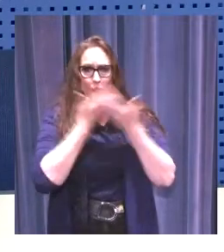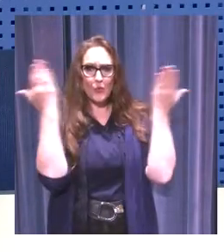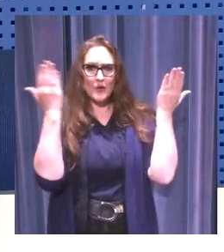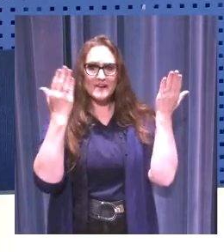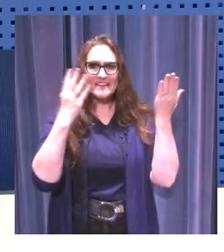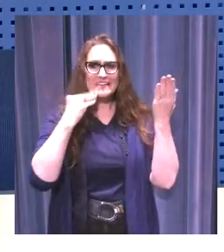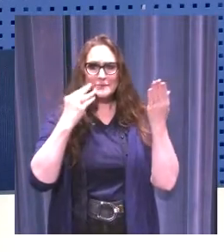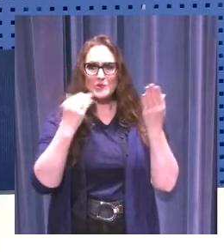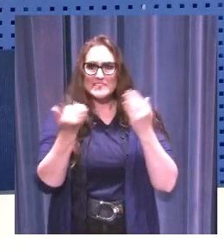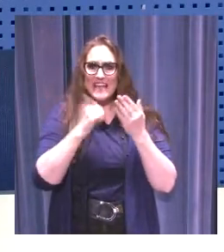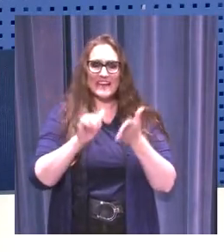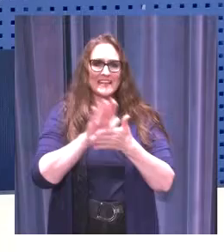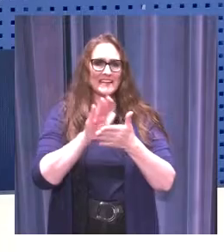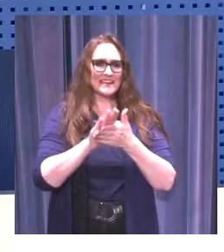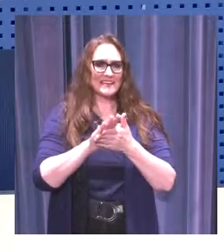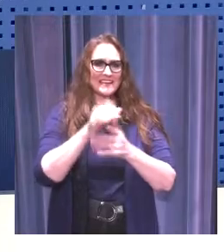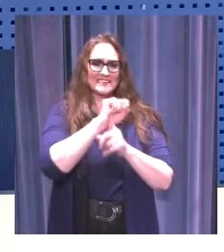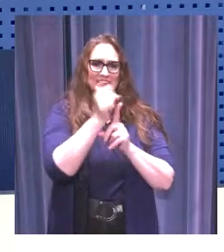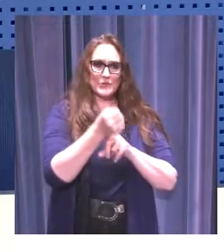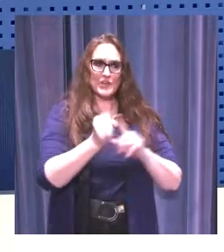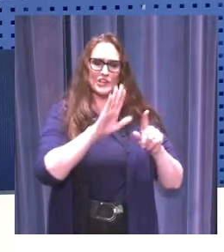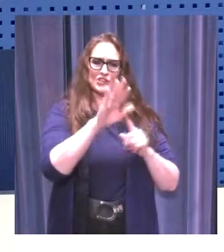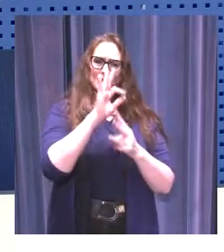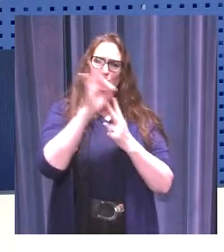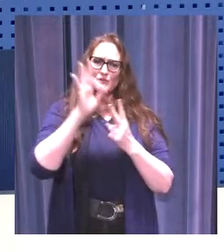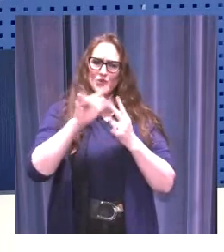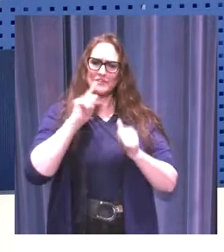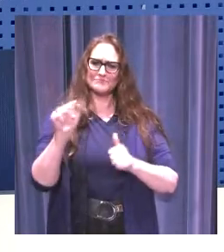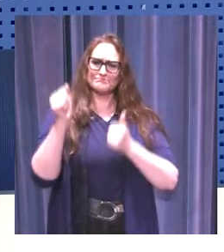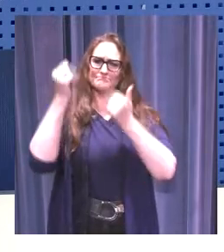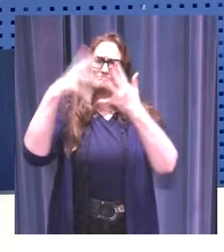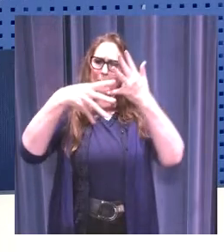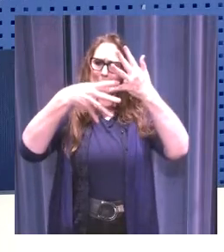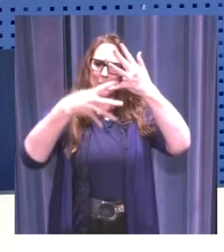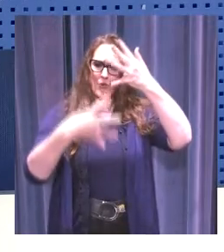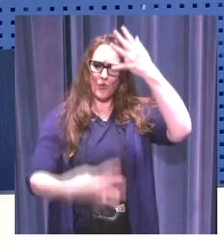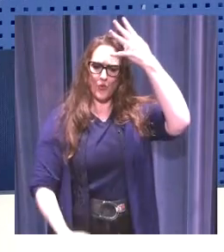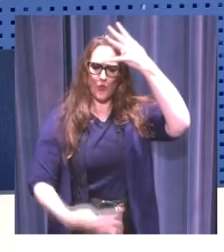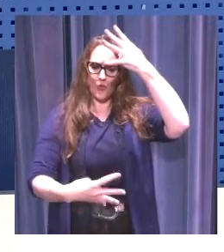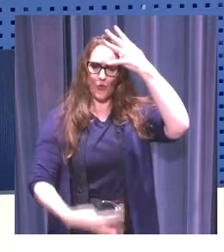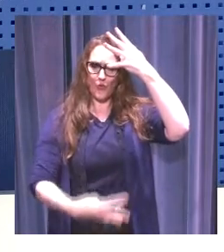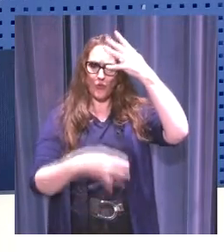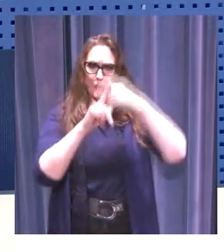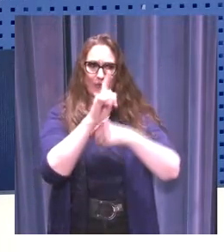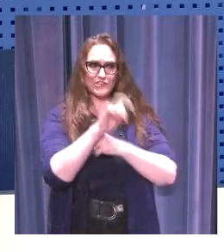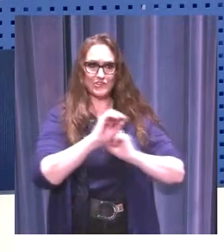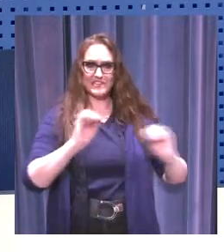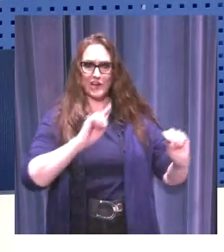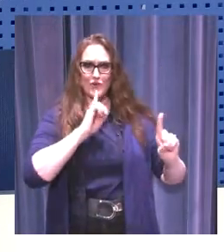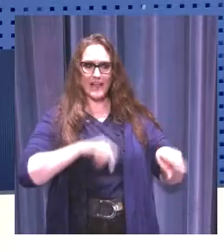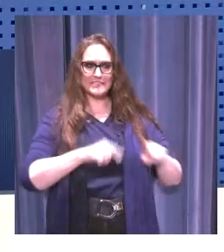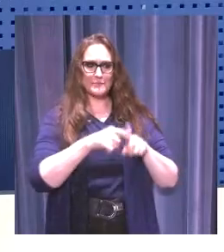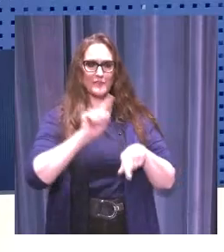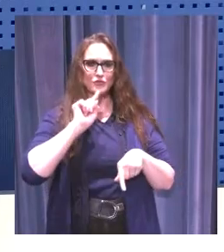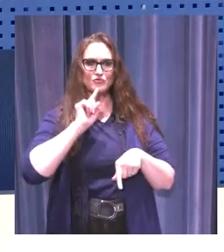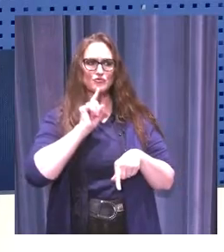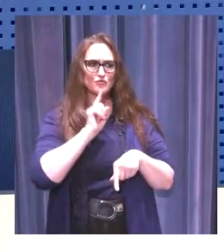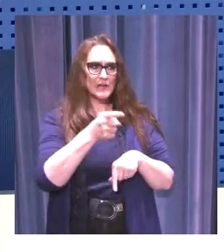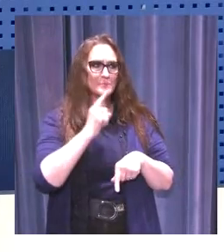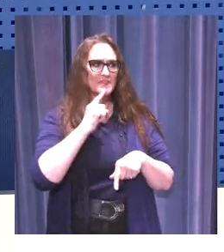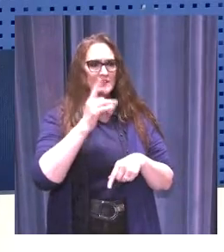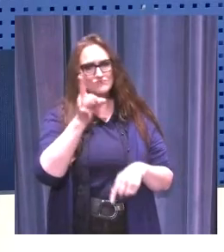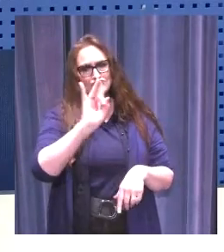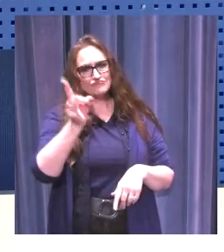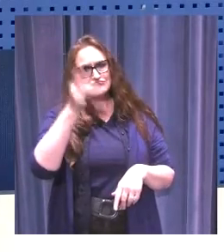setting. So your choice raises a host of questions, none of which are answered by the extremely shoddy